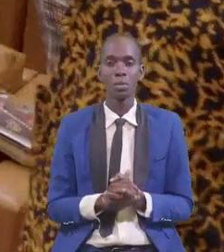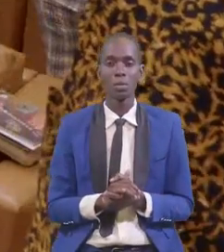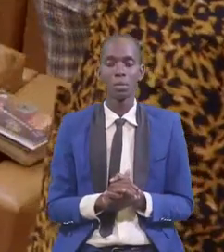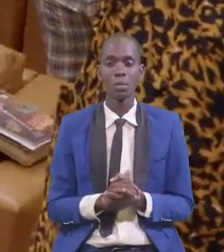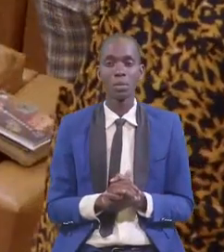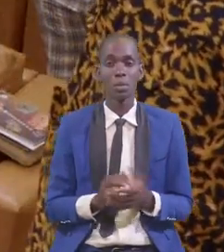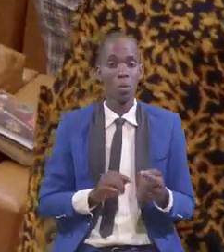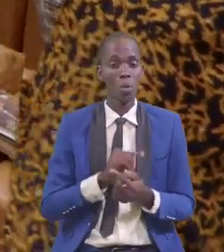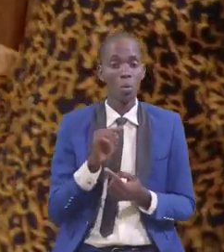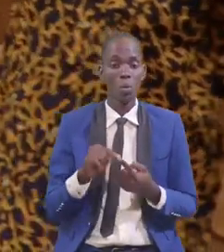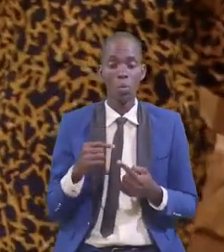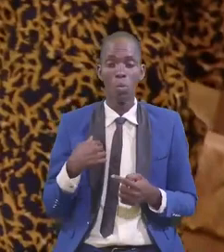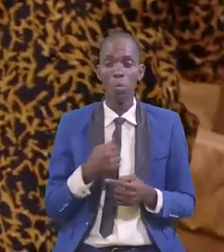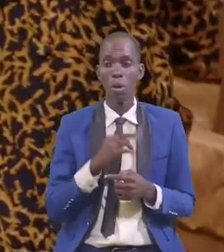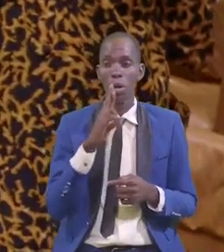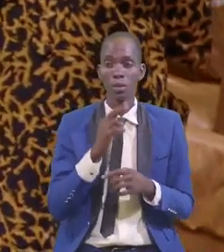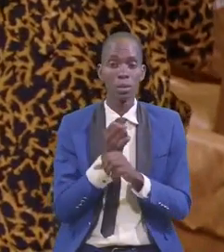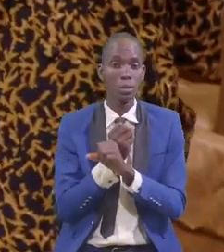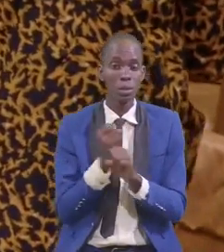When we're saved,